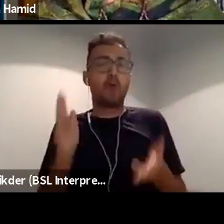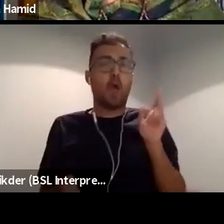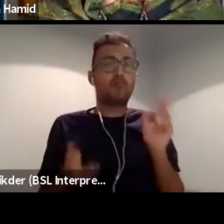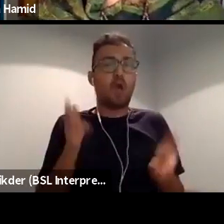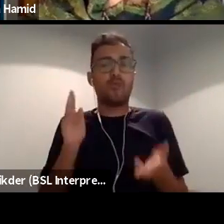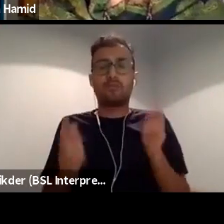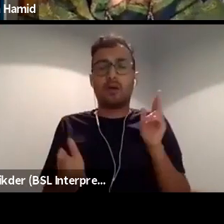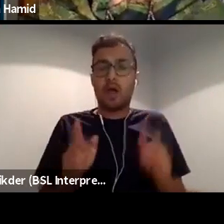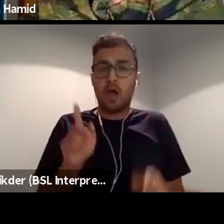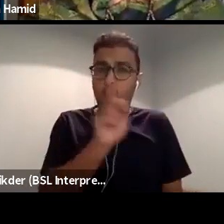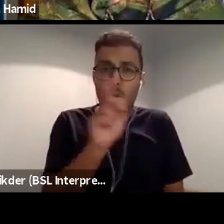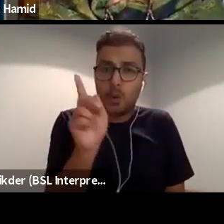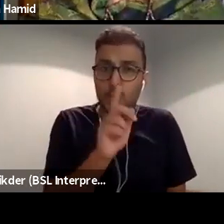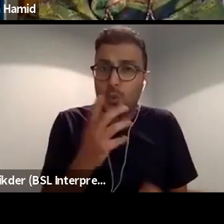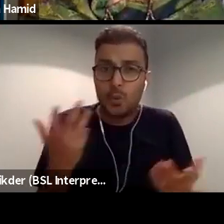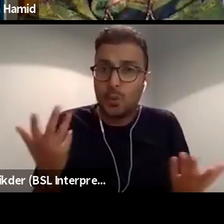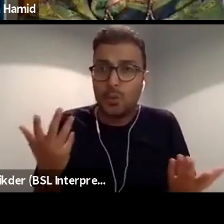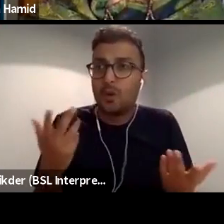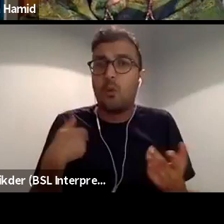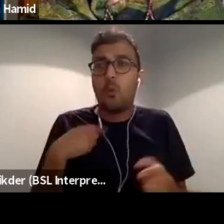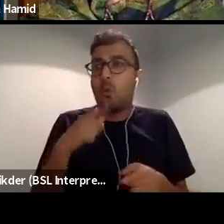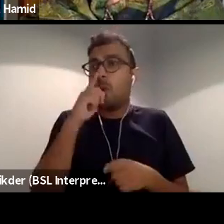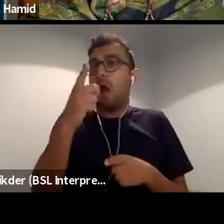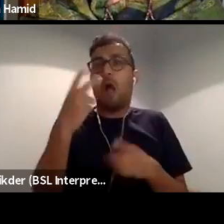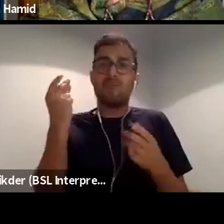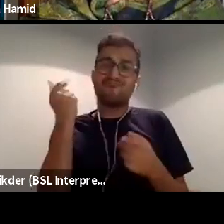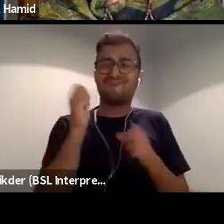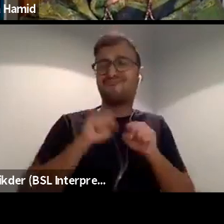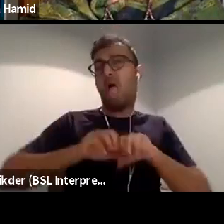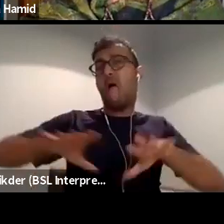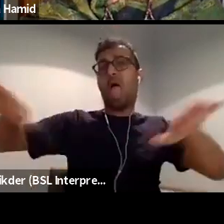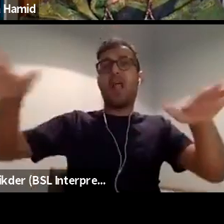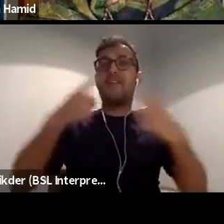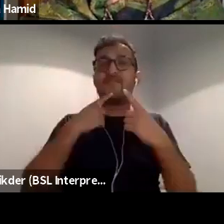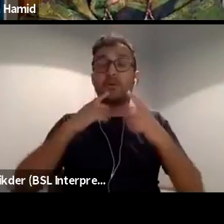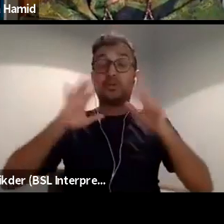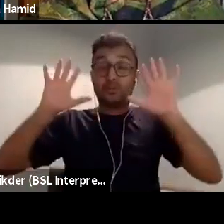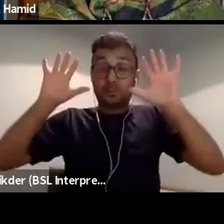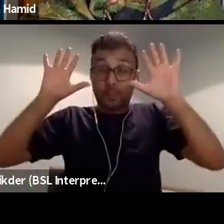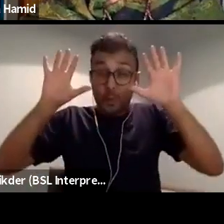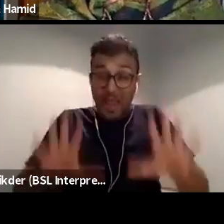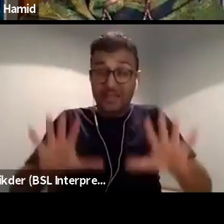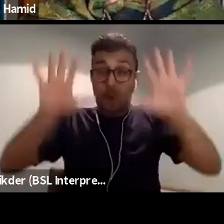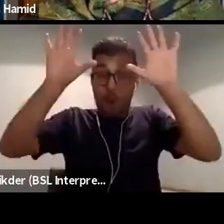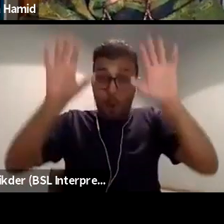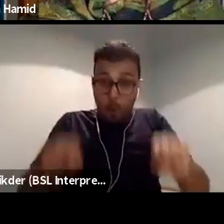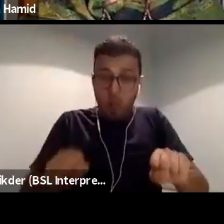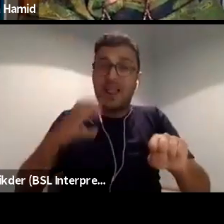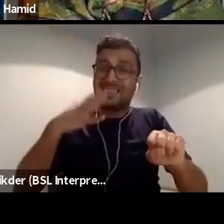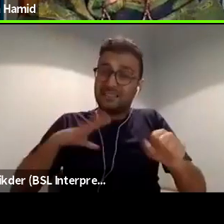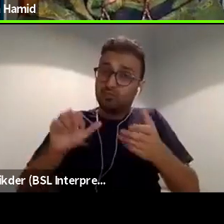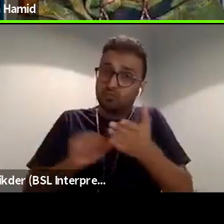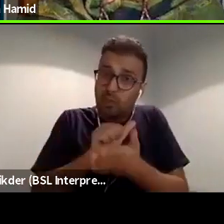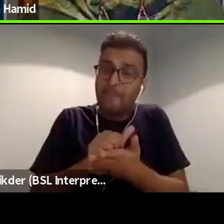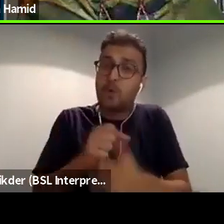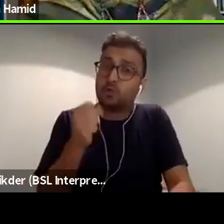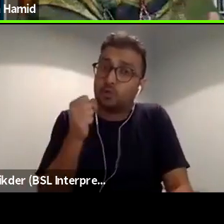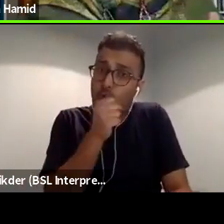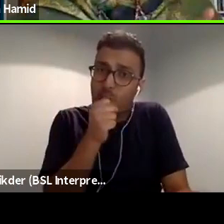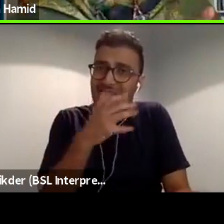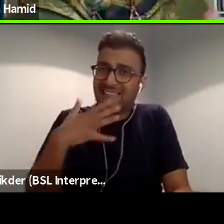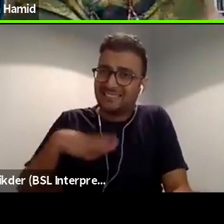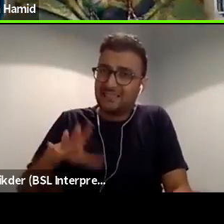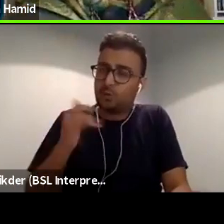in seconds before a proper journalist can get on the phone and work out fact from fiction. Can I just